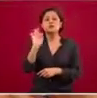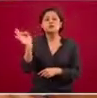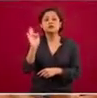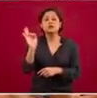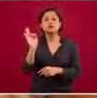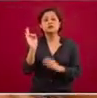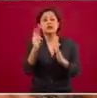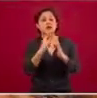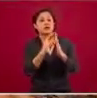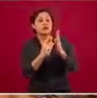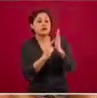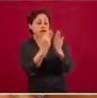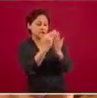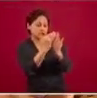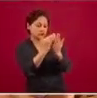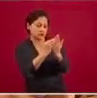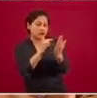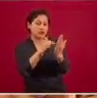Maybe